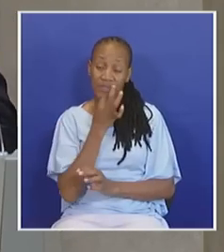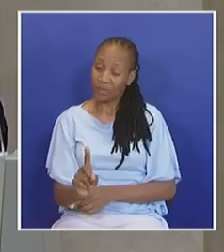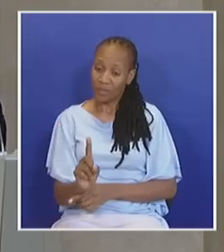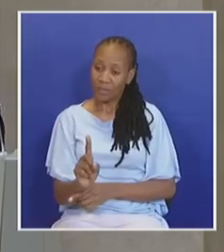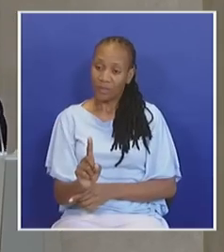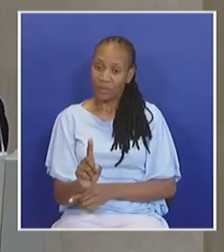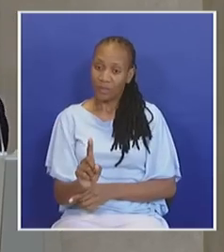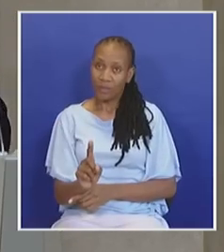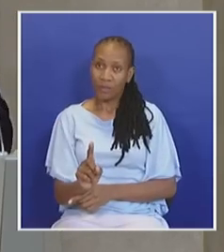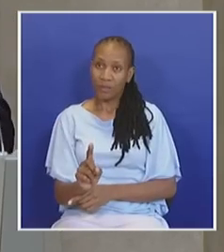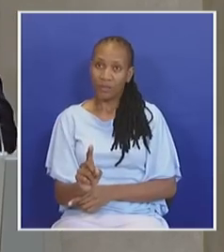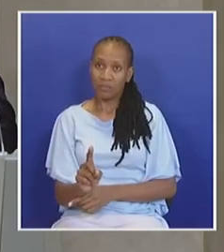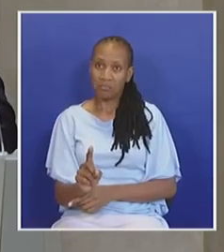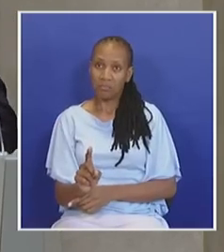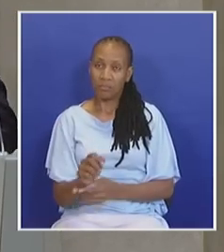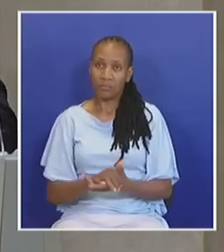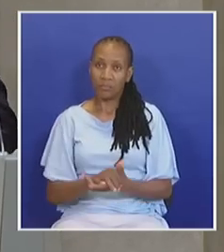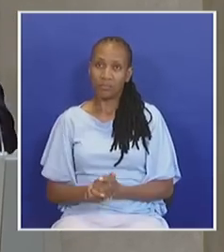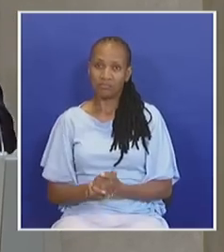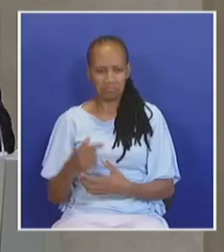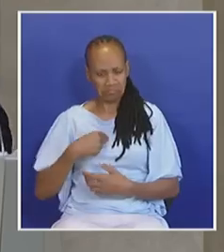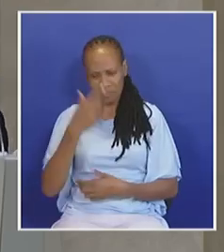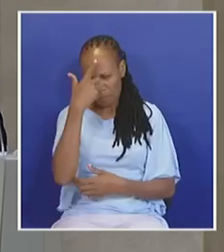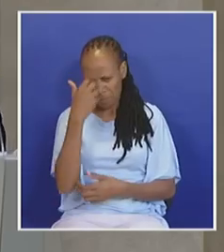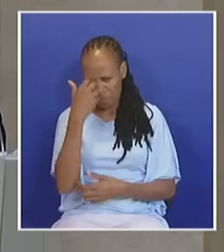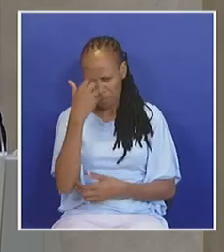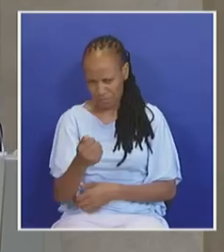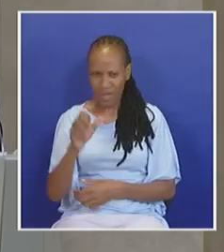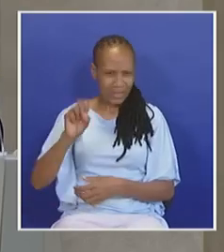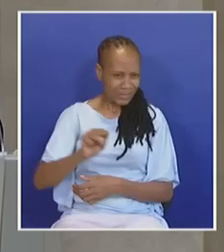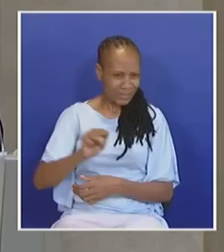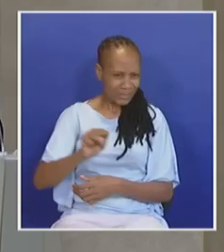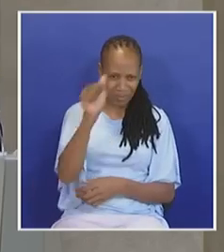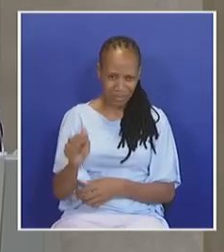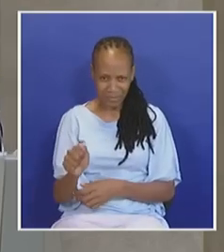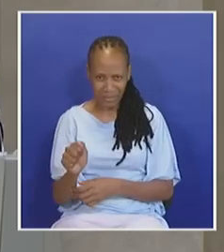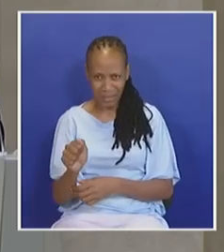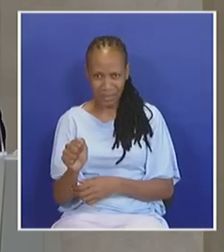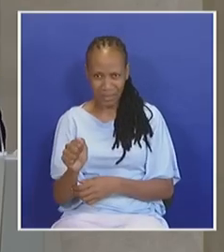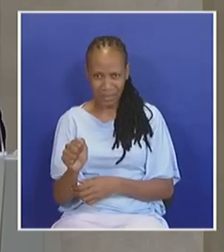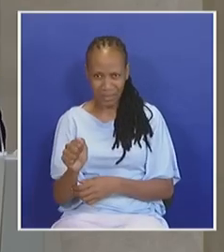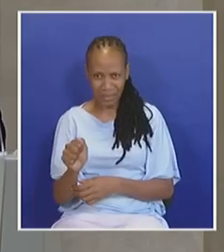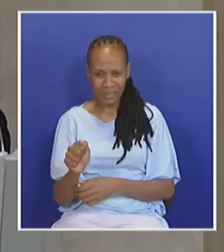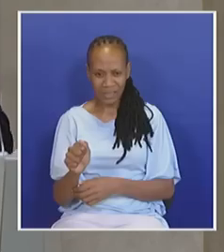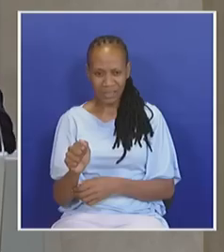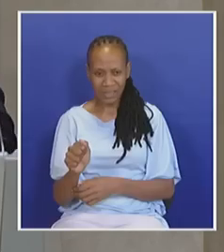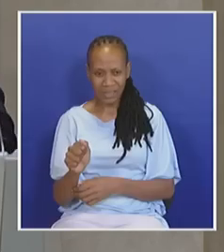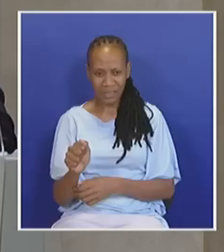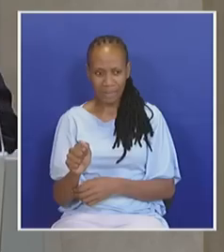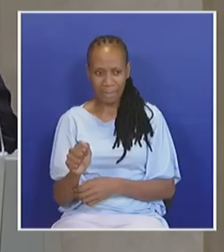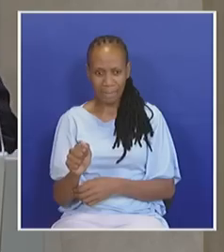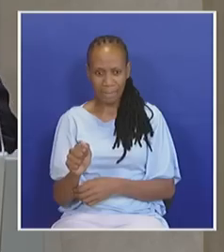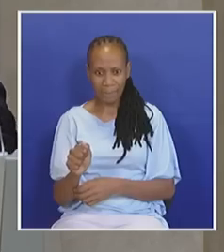I do not believe that South Africa needs chaos to be reminded of the task at